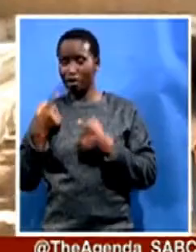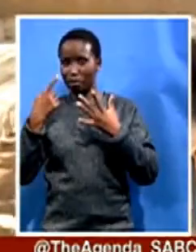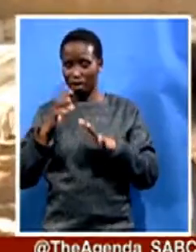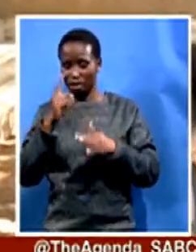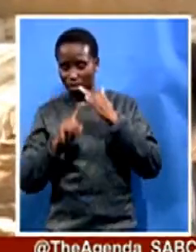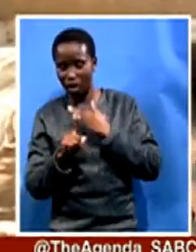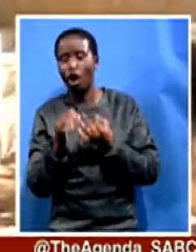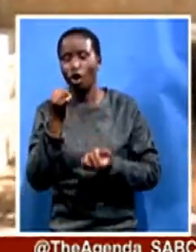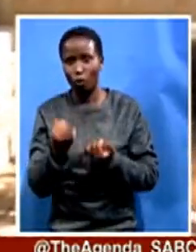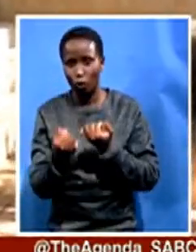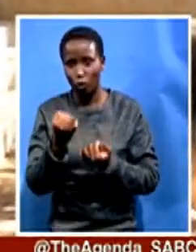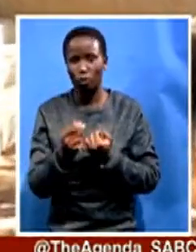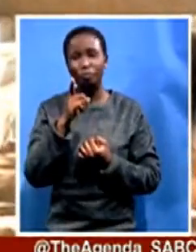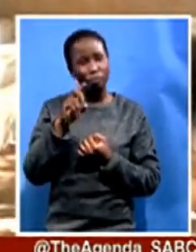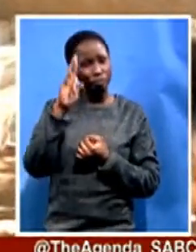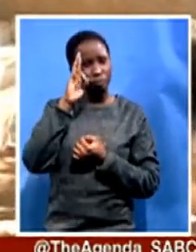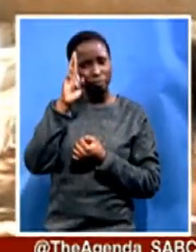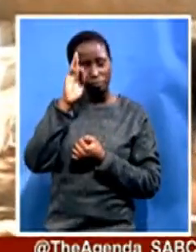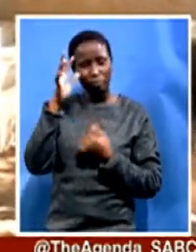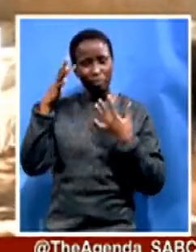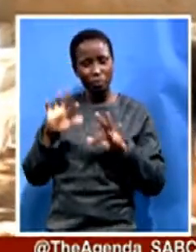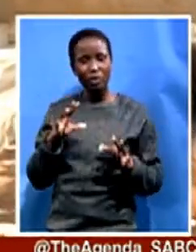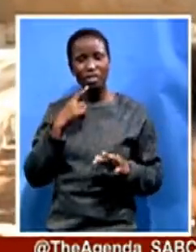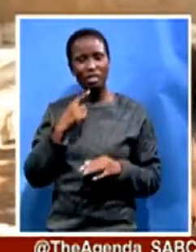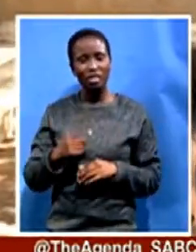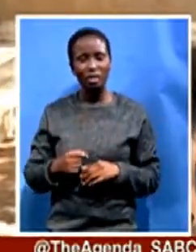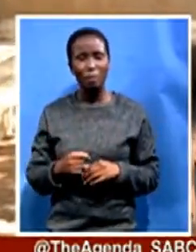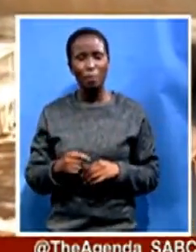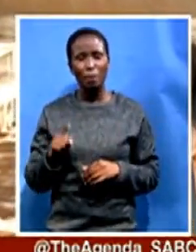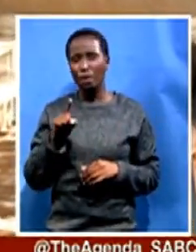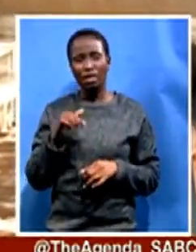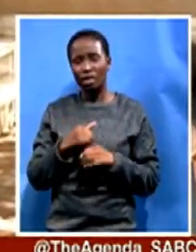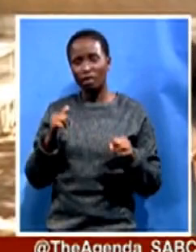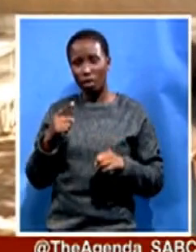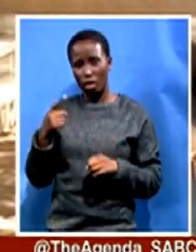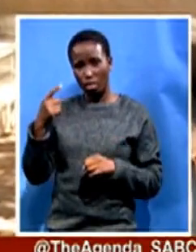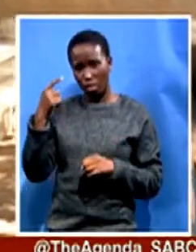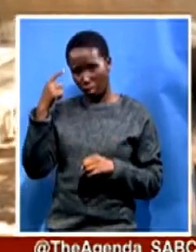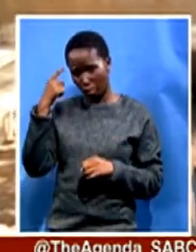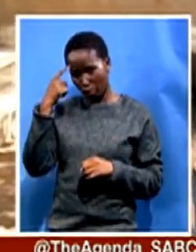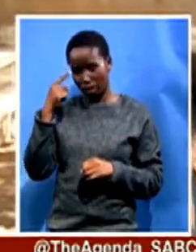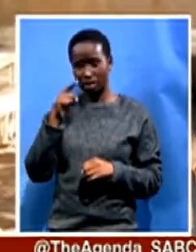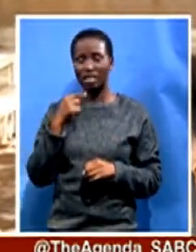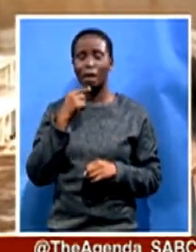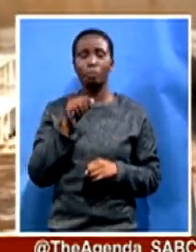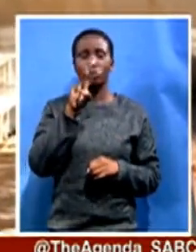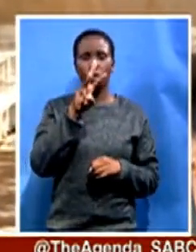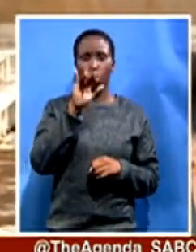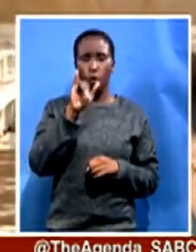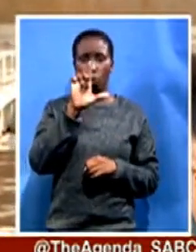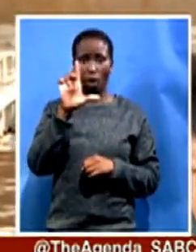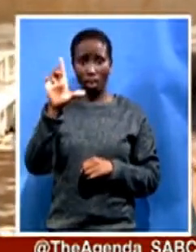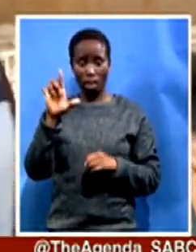that they do not think, or they allege that the will that was actually read out to